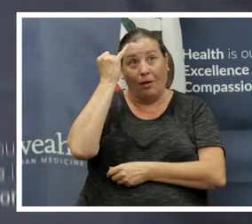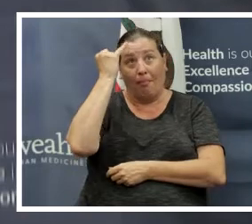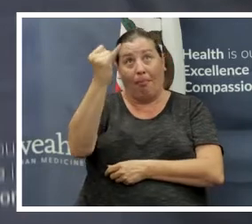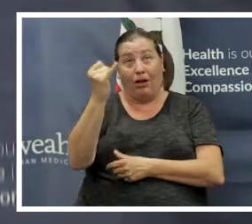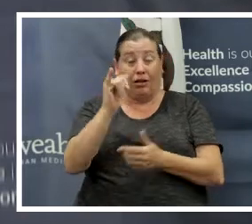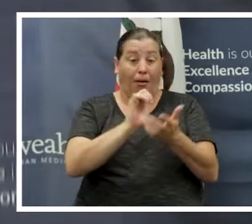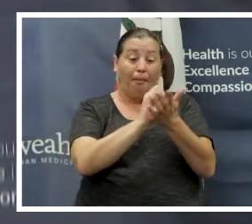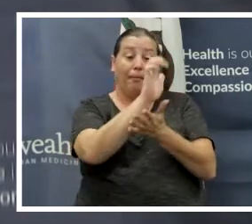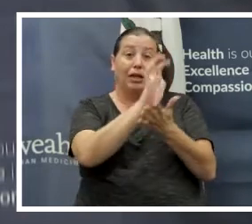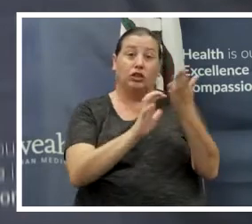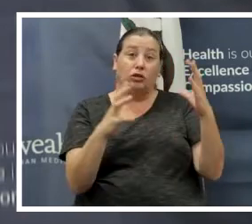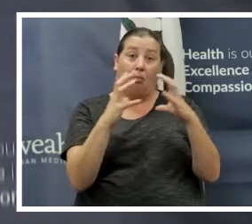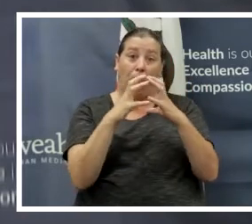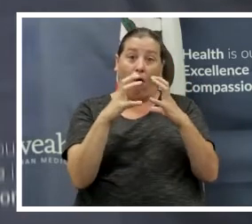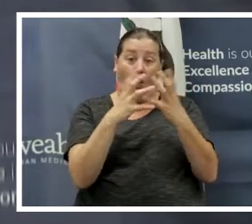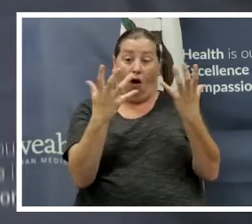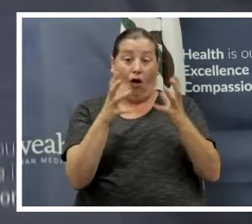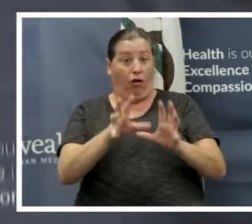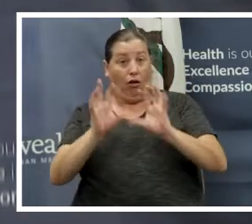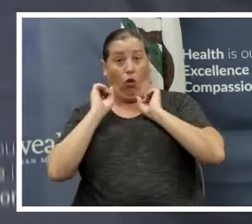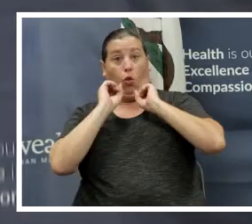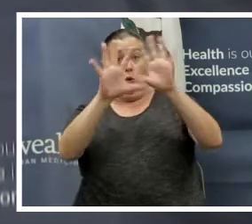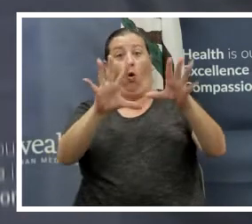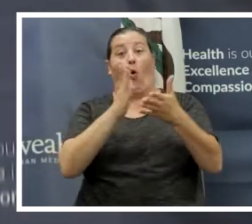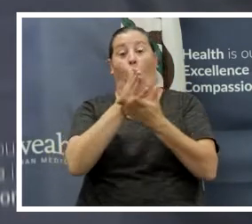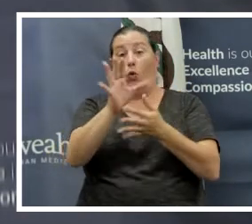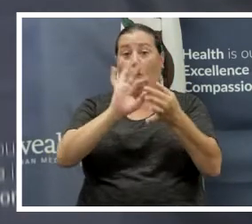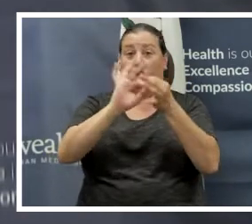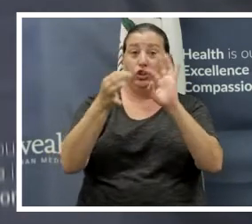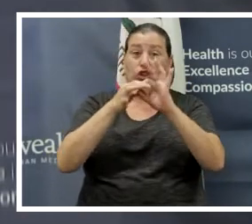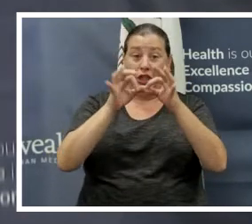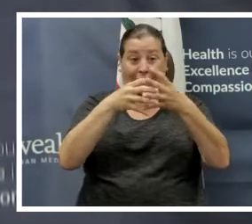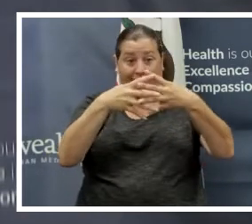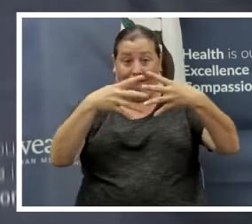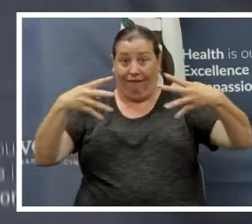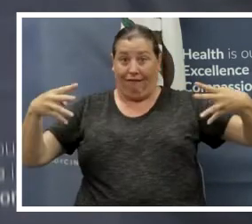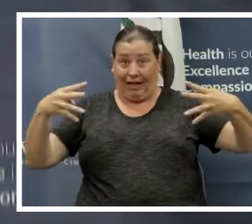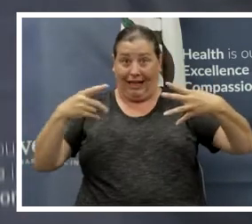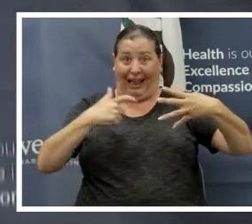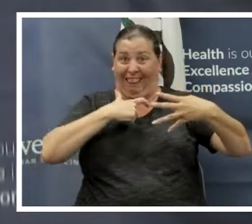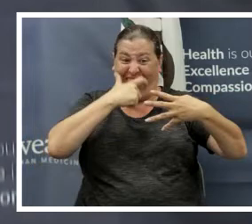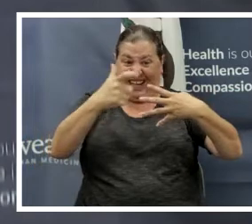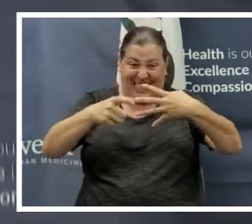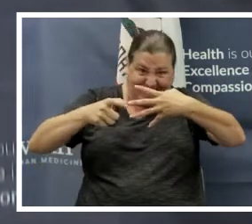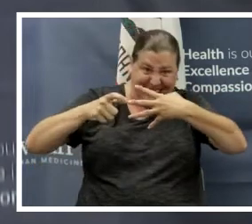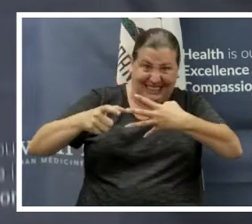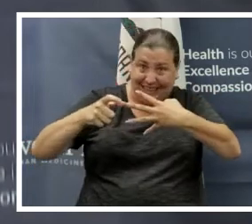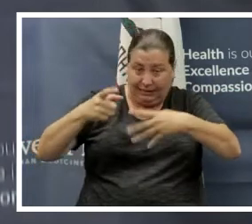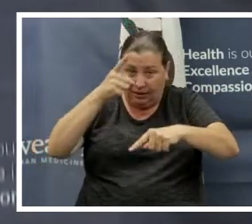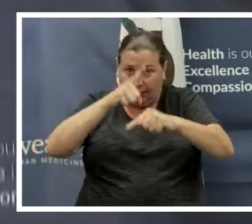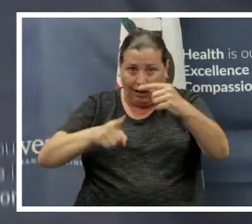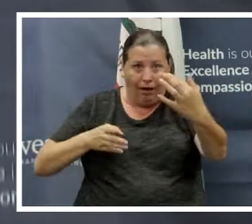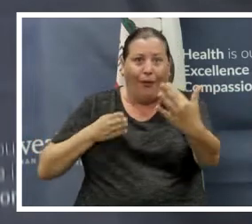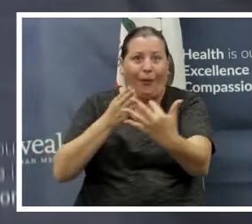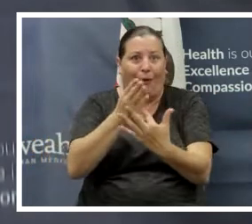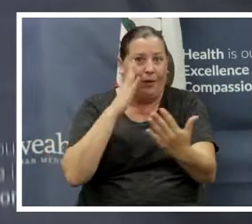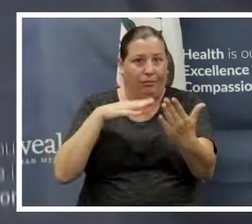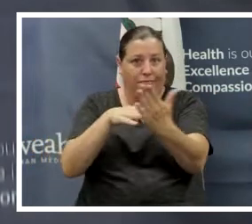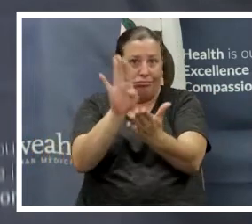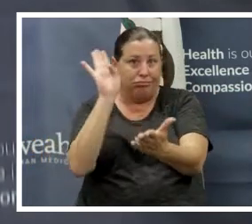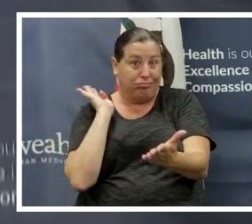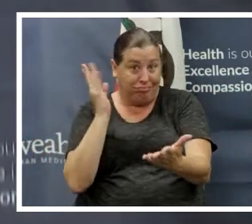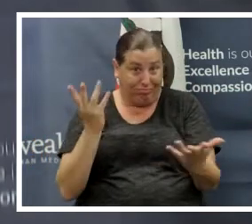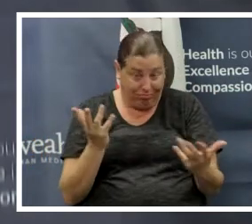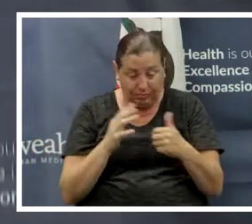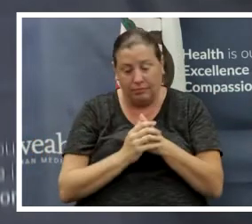beach ball through this chain link fence that is 170 feet thick, you get the idea of how difficult it's going to be for that to go through there.